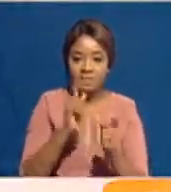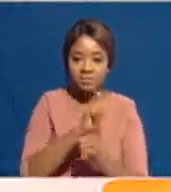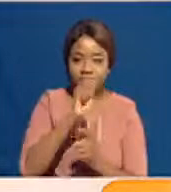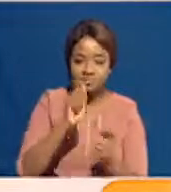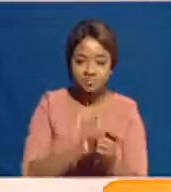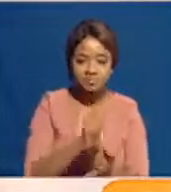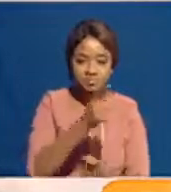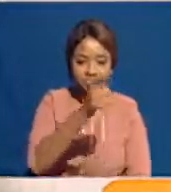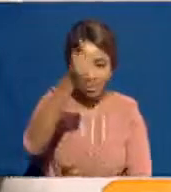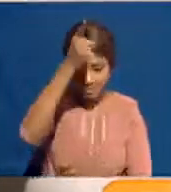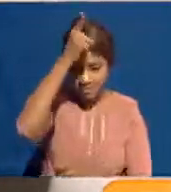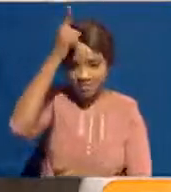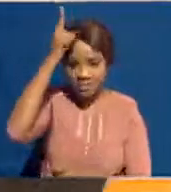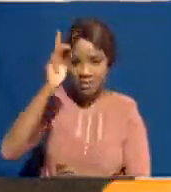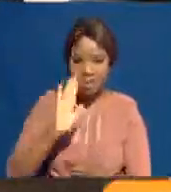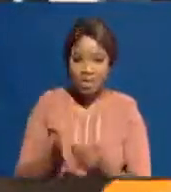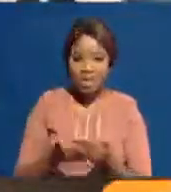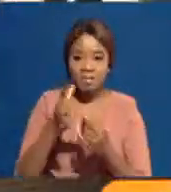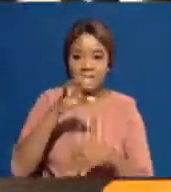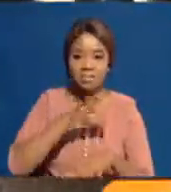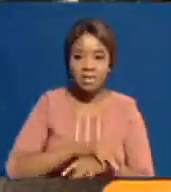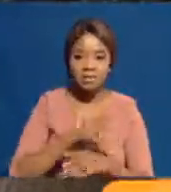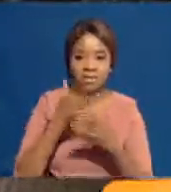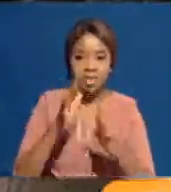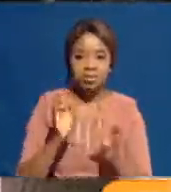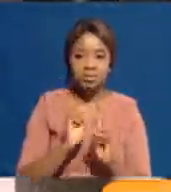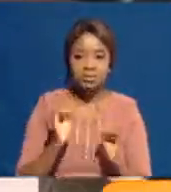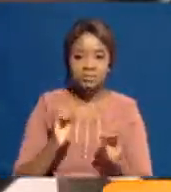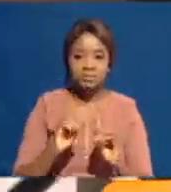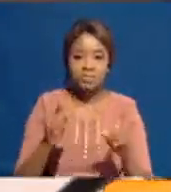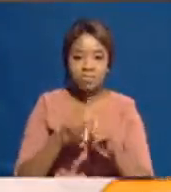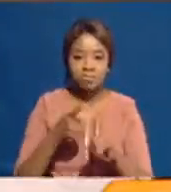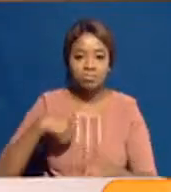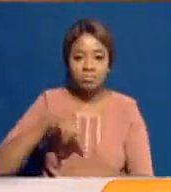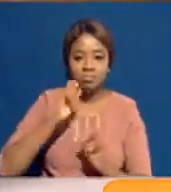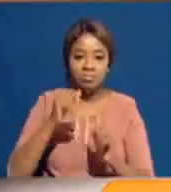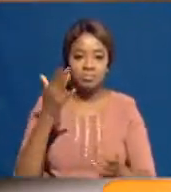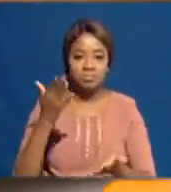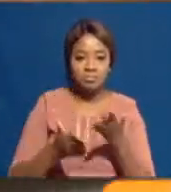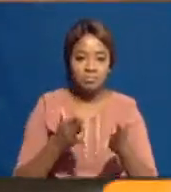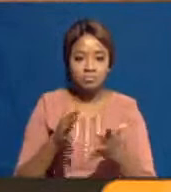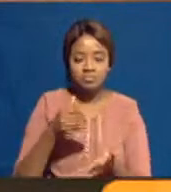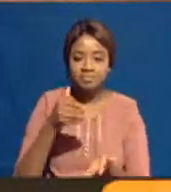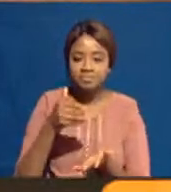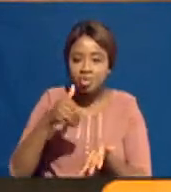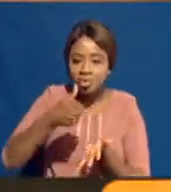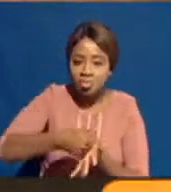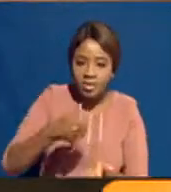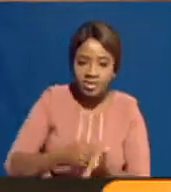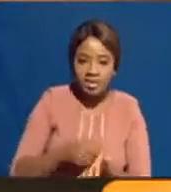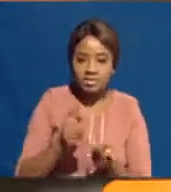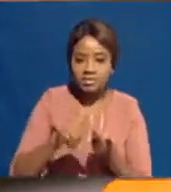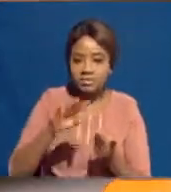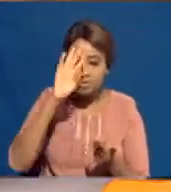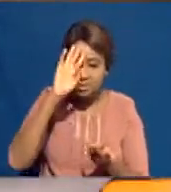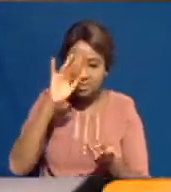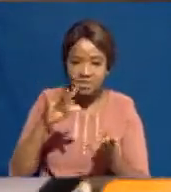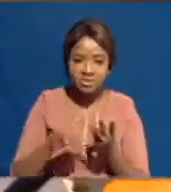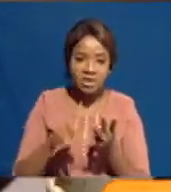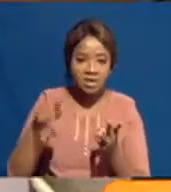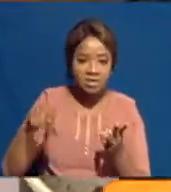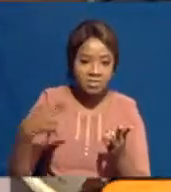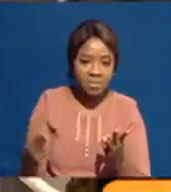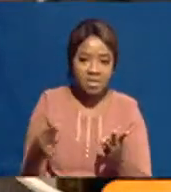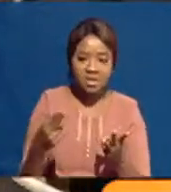areas, to minimize losses. So you can measure moisture, temperature, the nutrient level, the EC, conductivity, and the pH. So